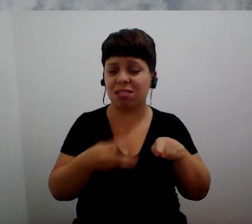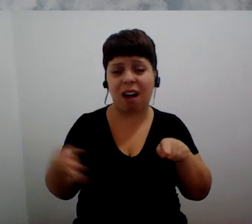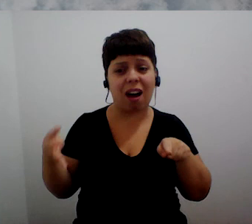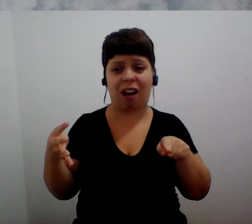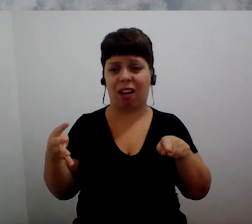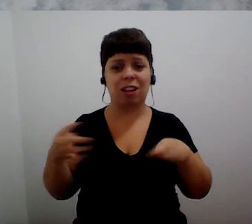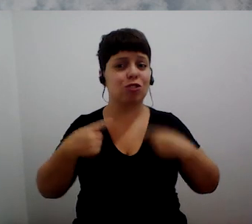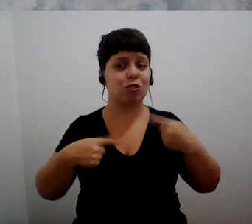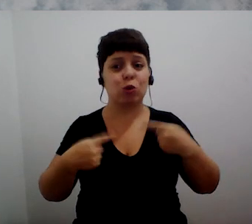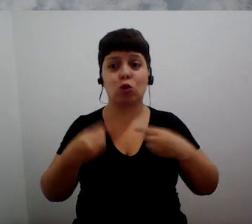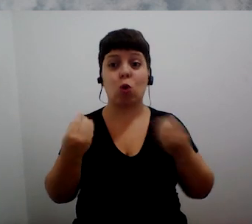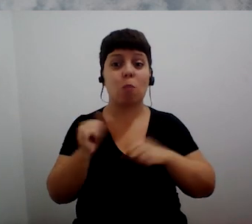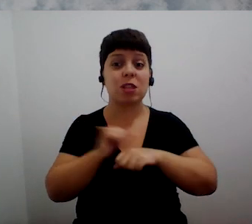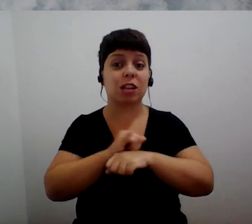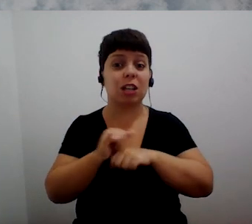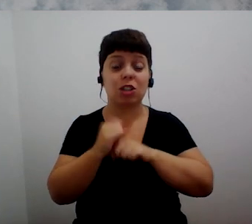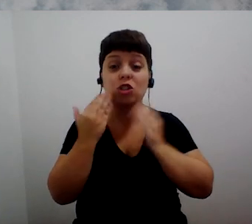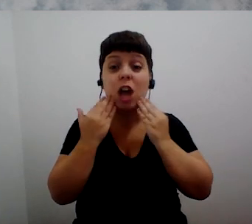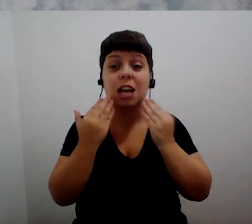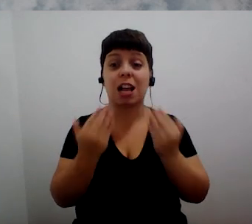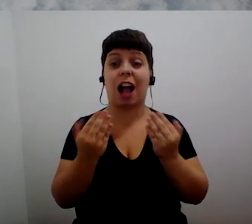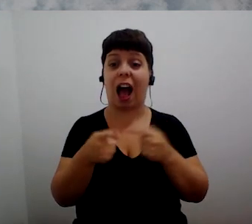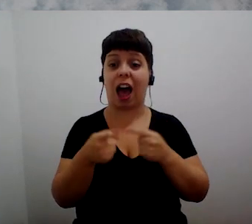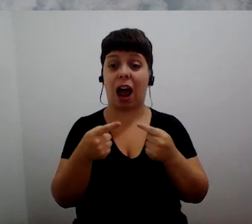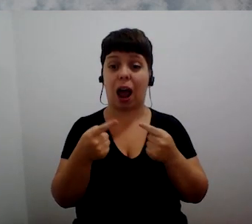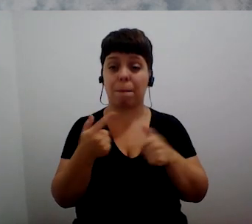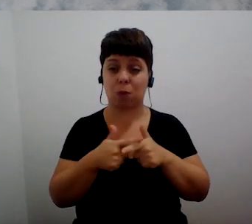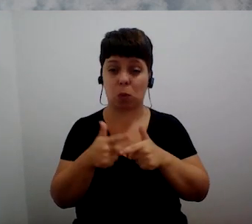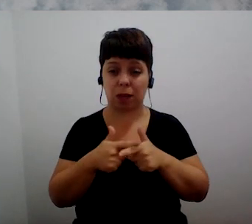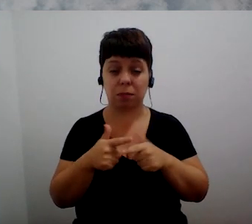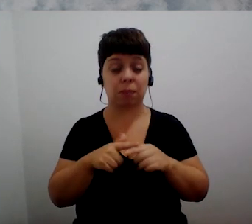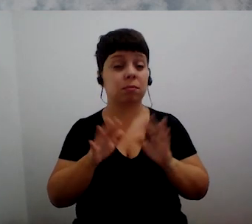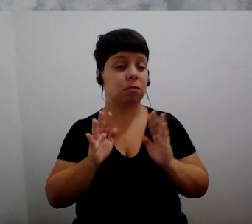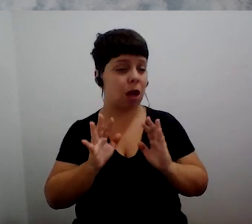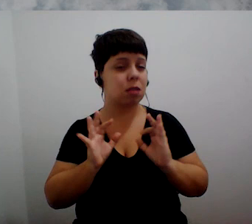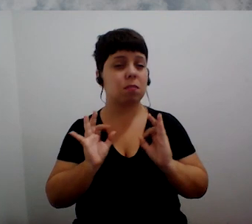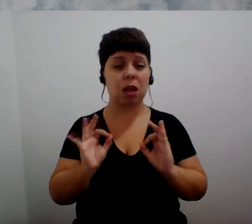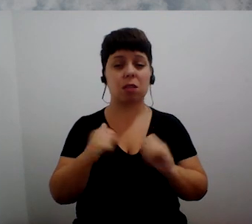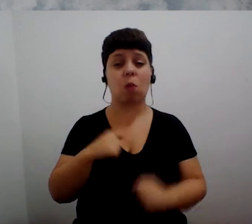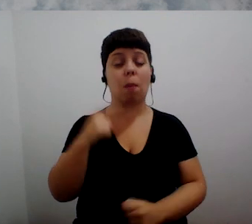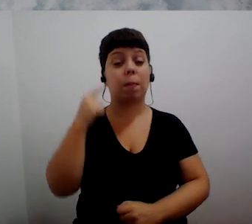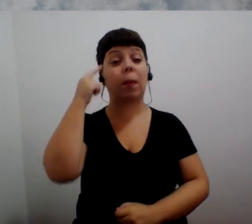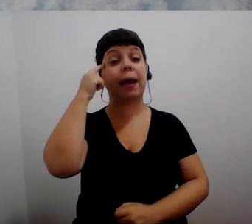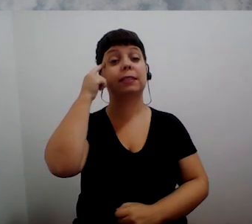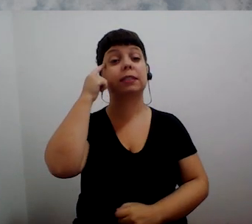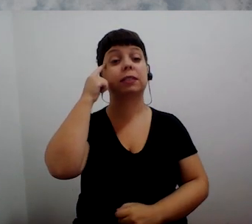problems. But in fact, I think we have a very good message here